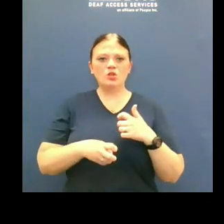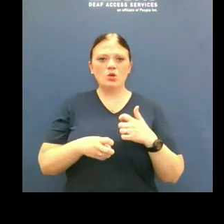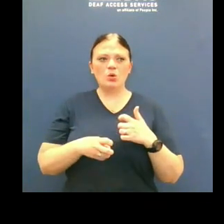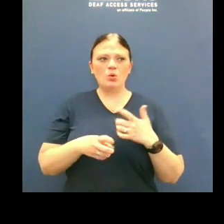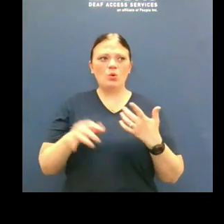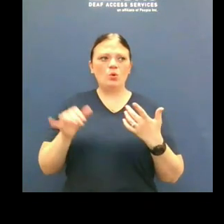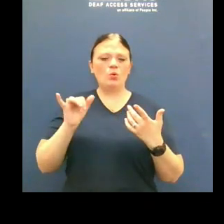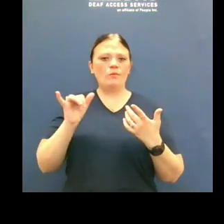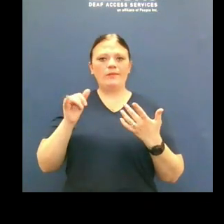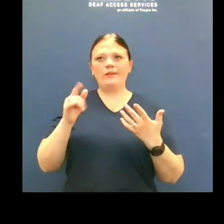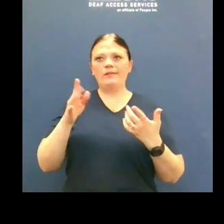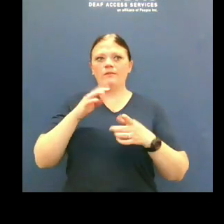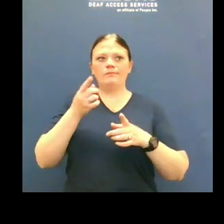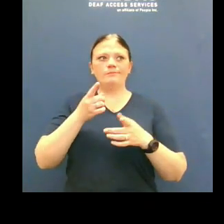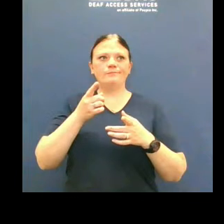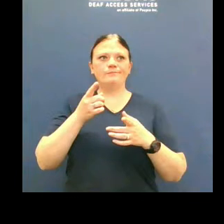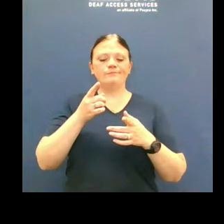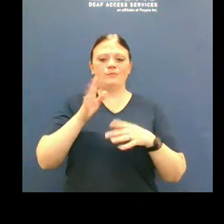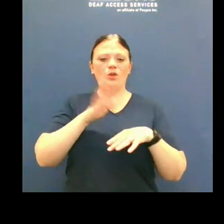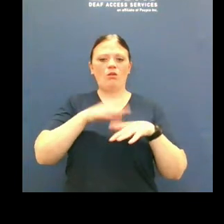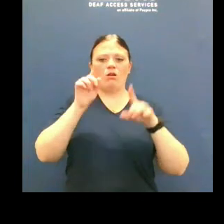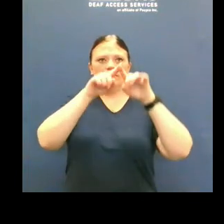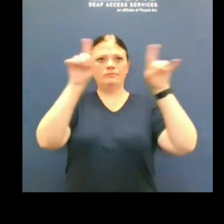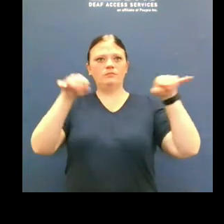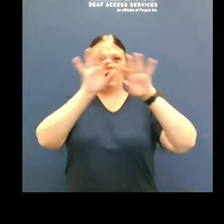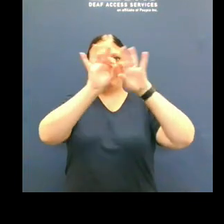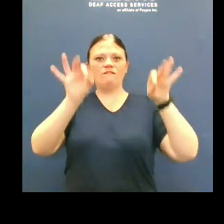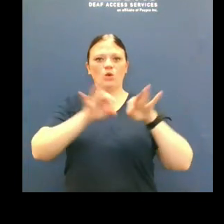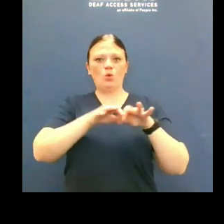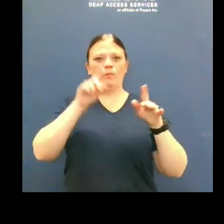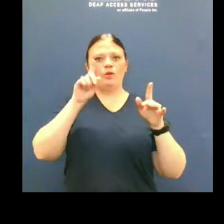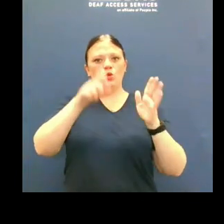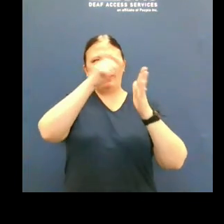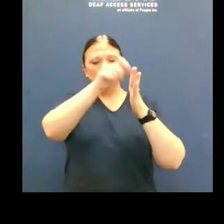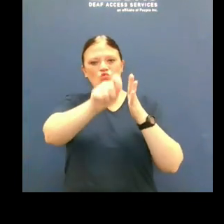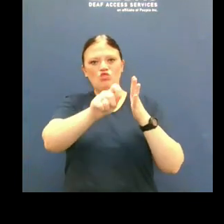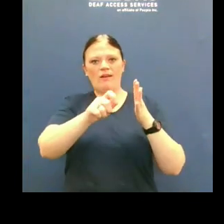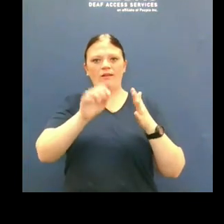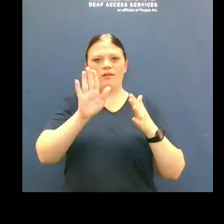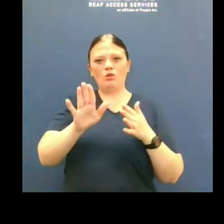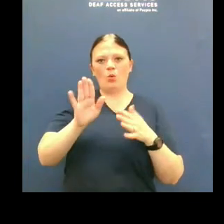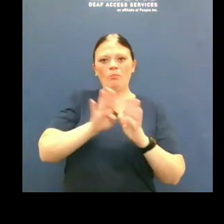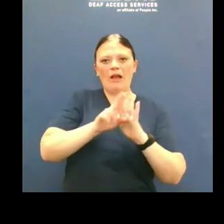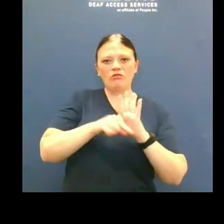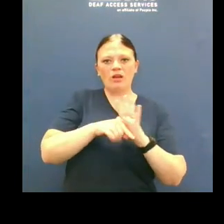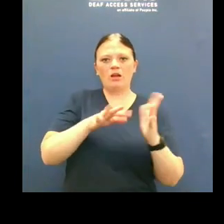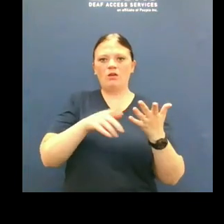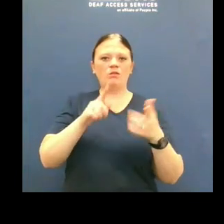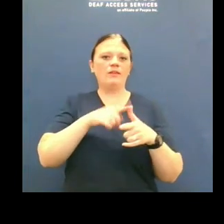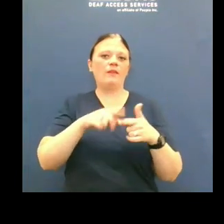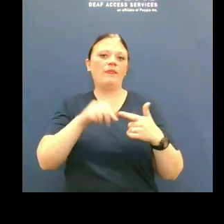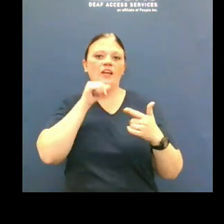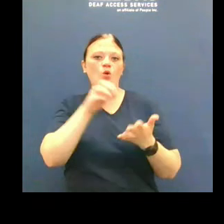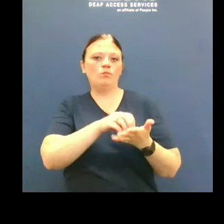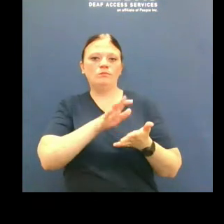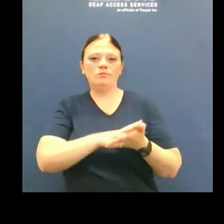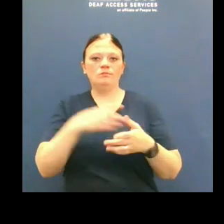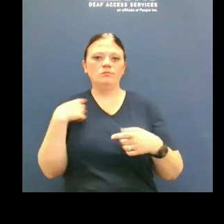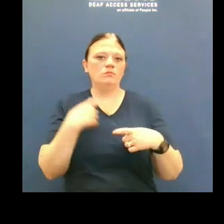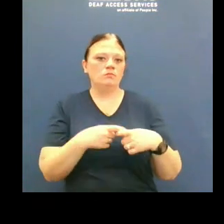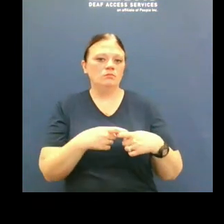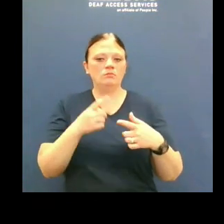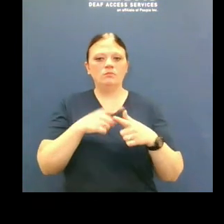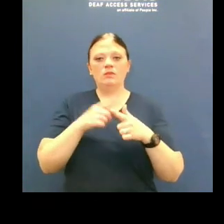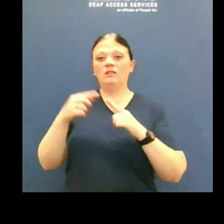right marks aren't being checked on the form where they collect those data. And the registration for the